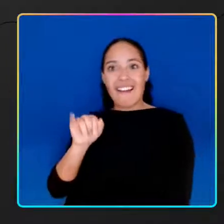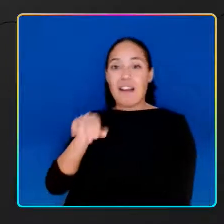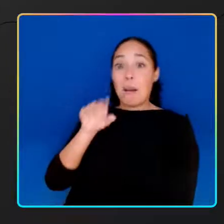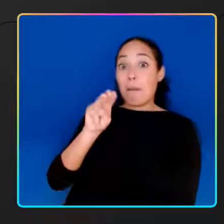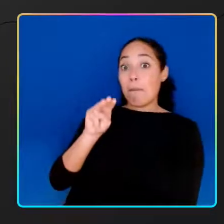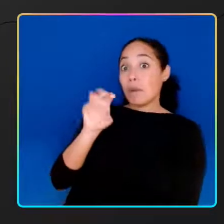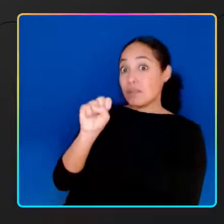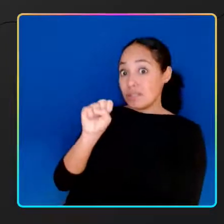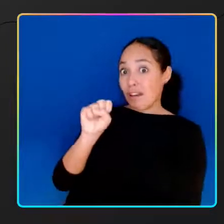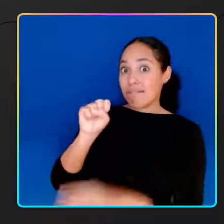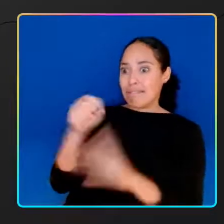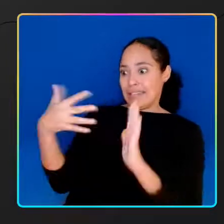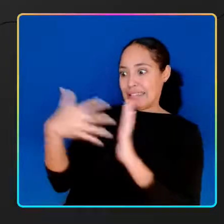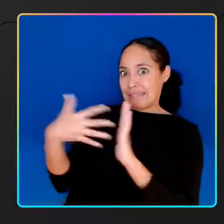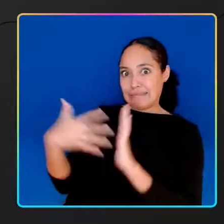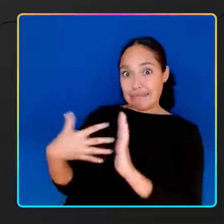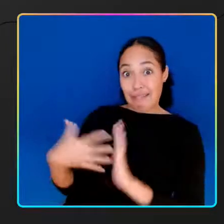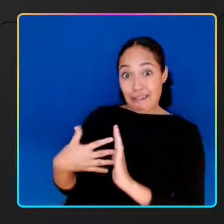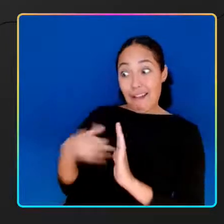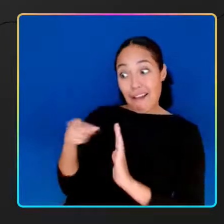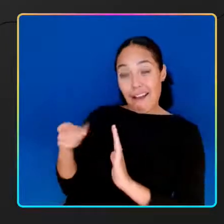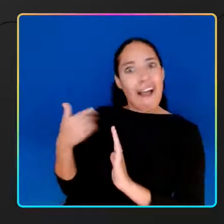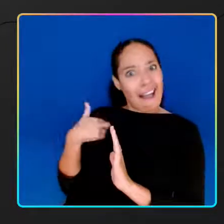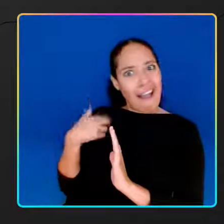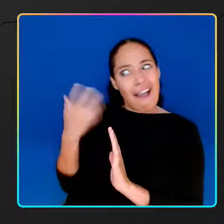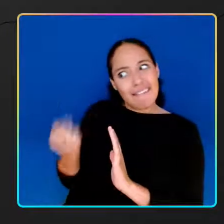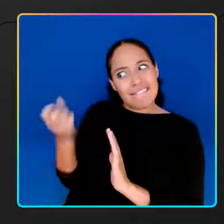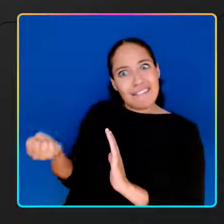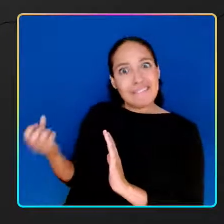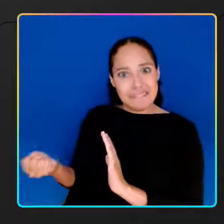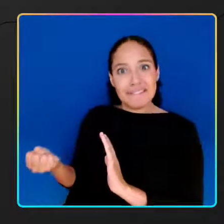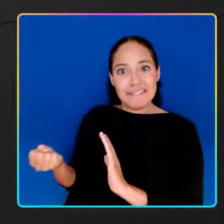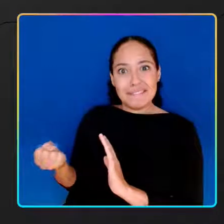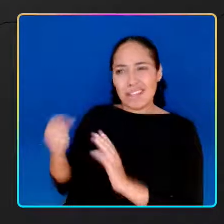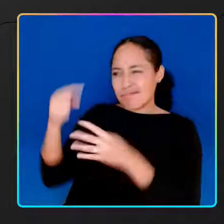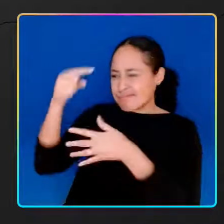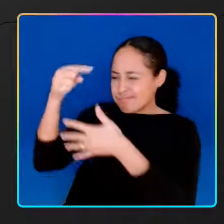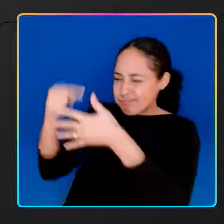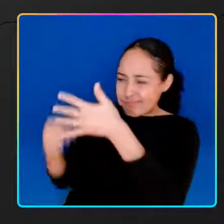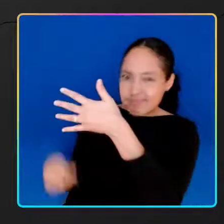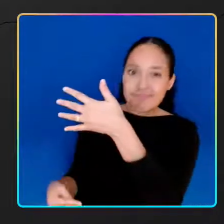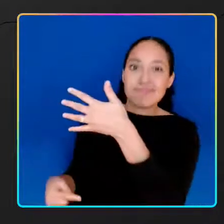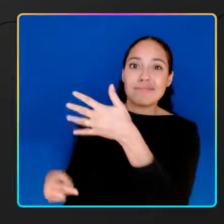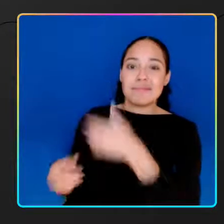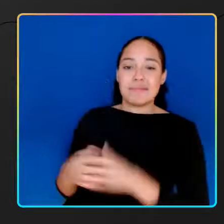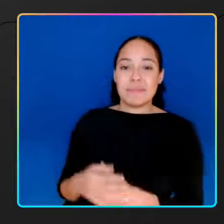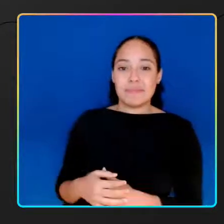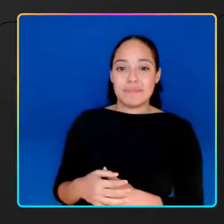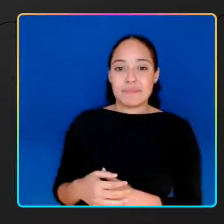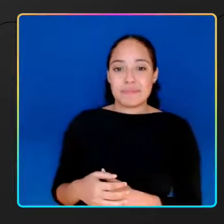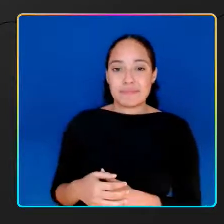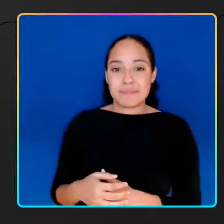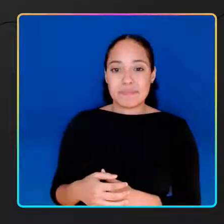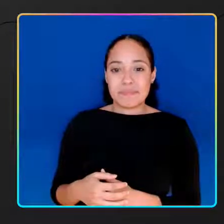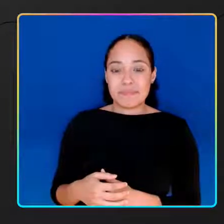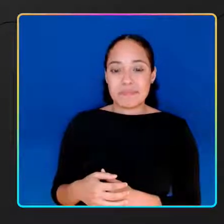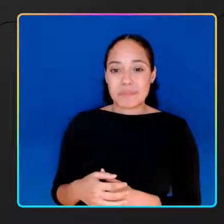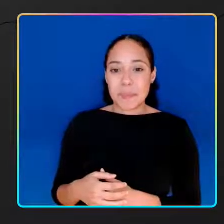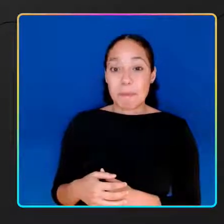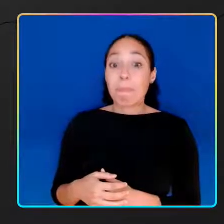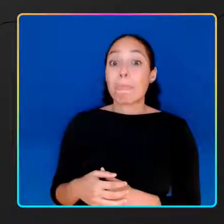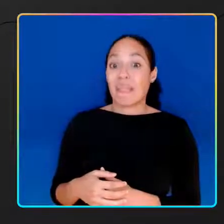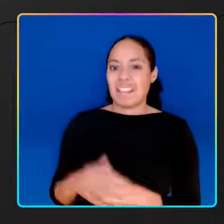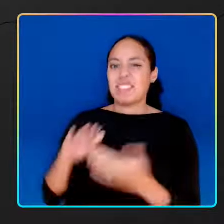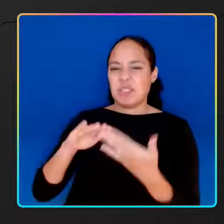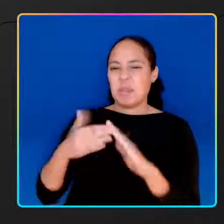them out. You've mentioned so many different technologies. Power BI, I'm a big fan of Power BI. I think everyone knows that in the